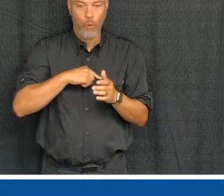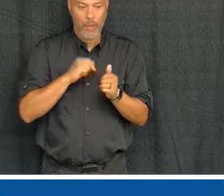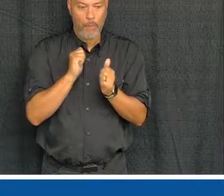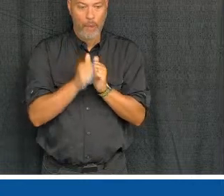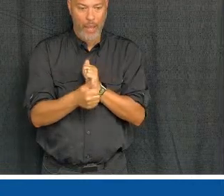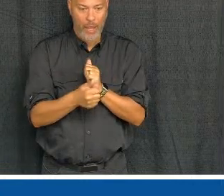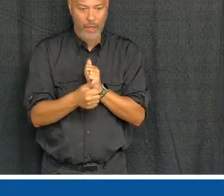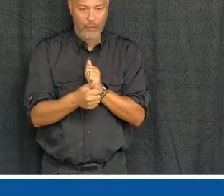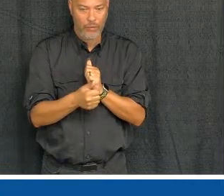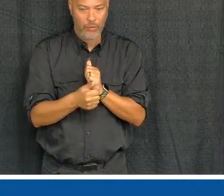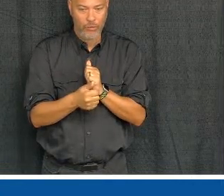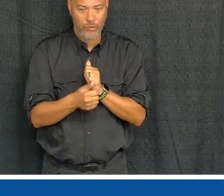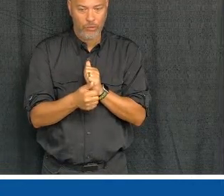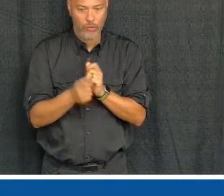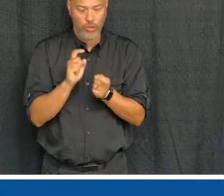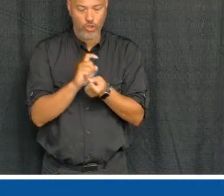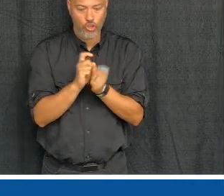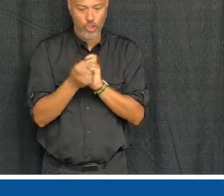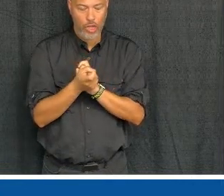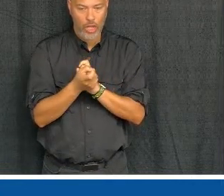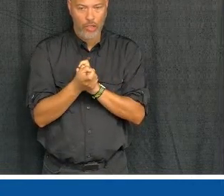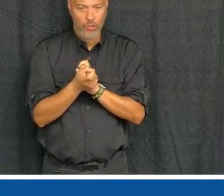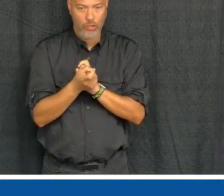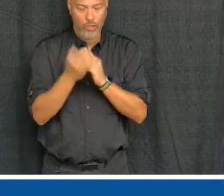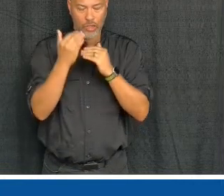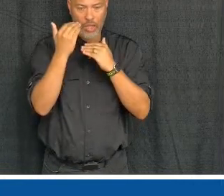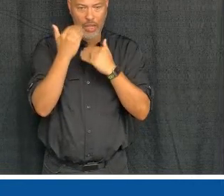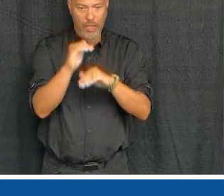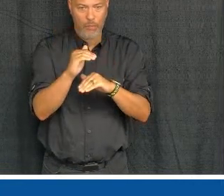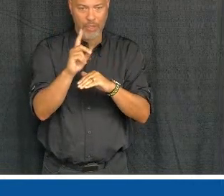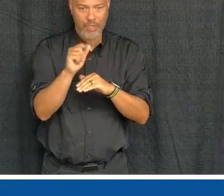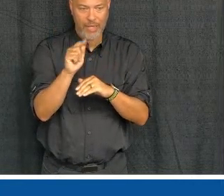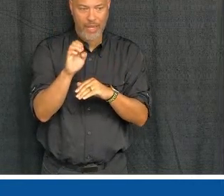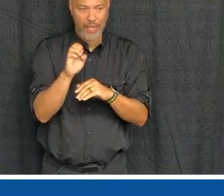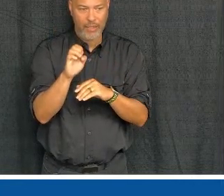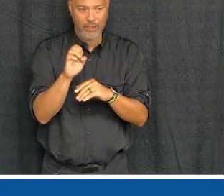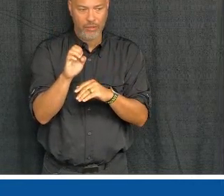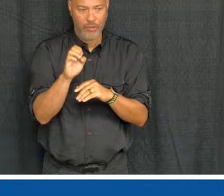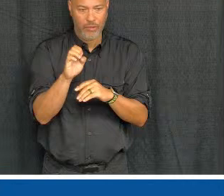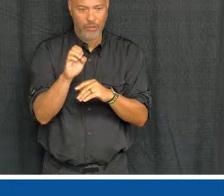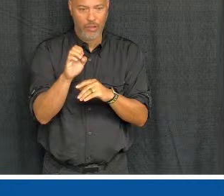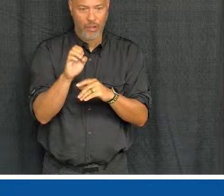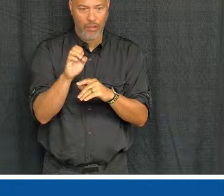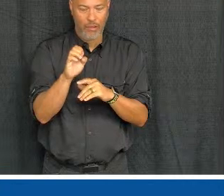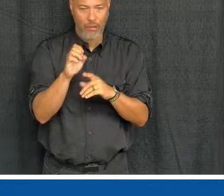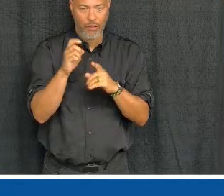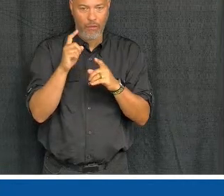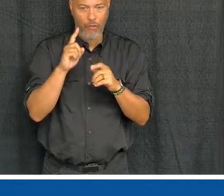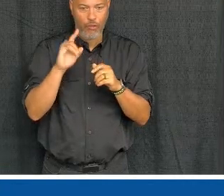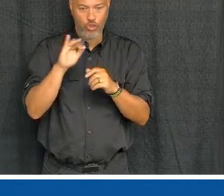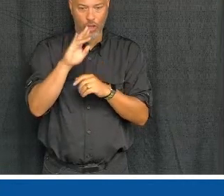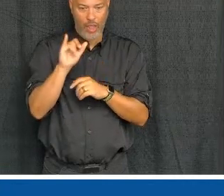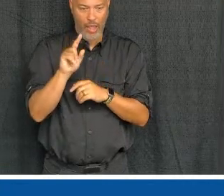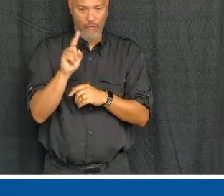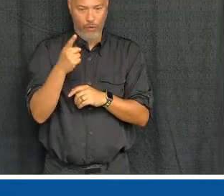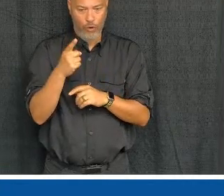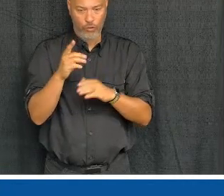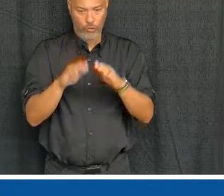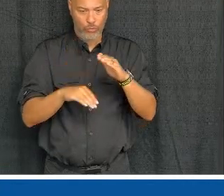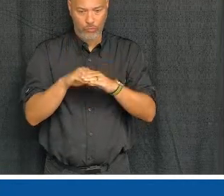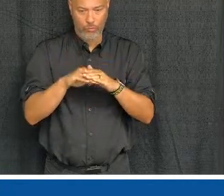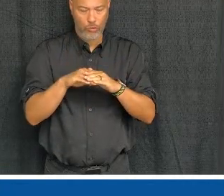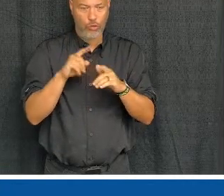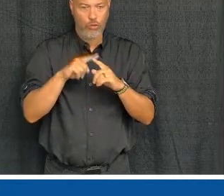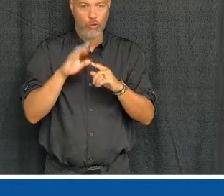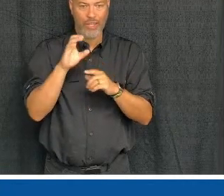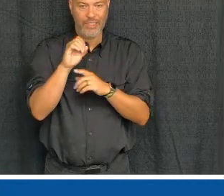was changing the limit date effective July 1st to the maximum based on our